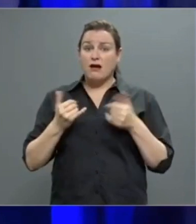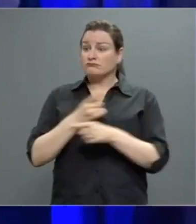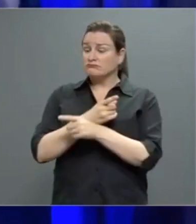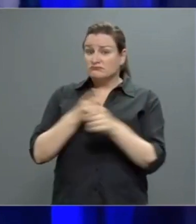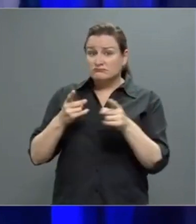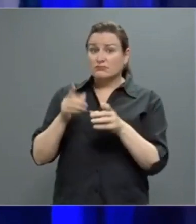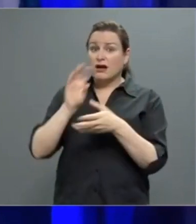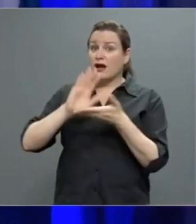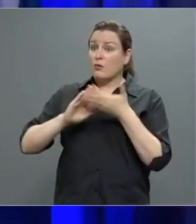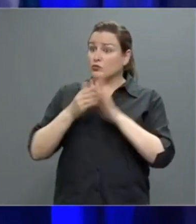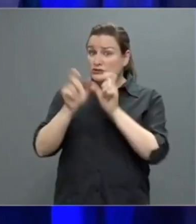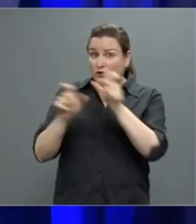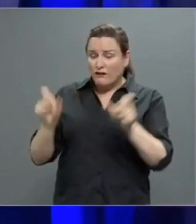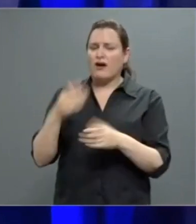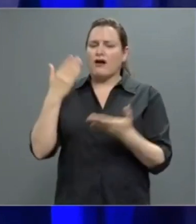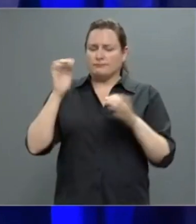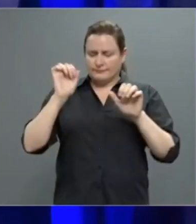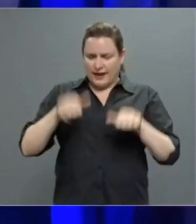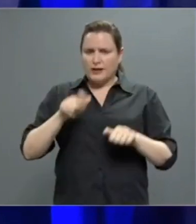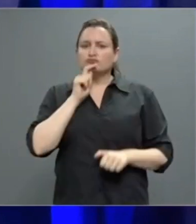over.